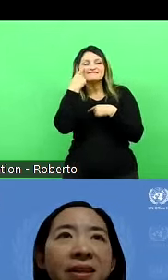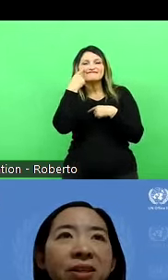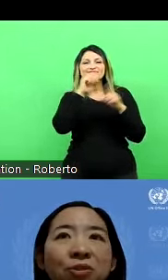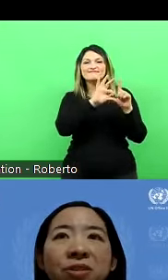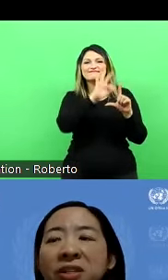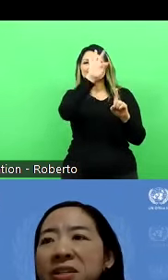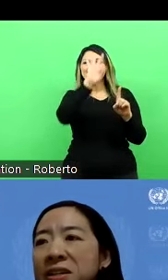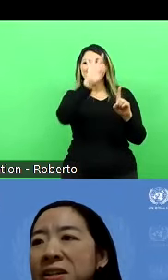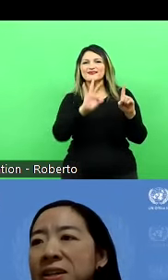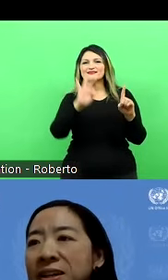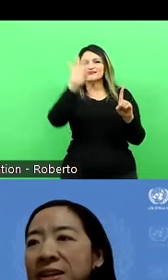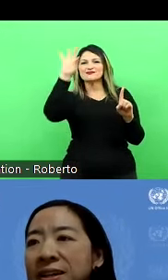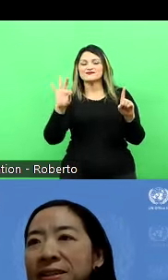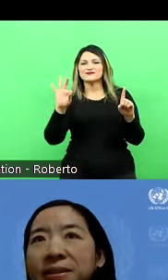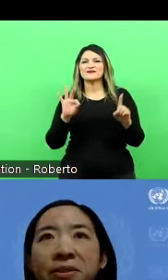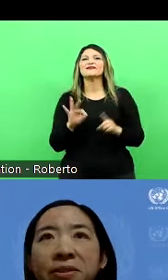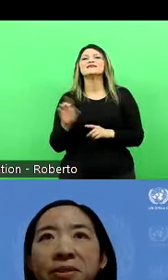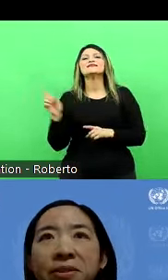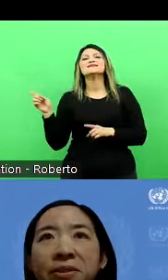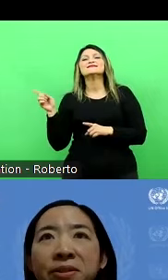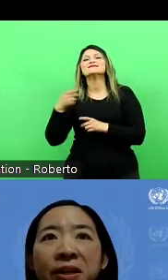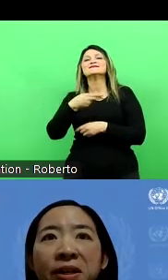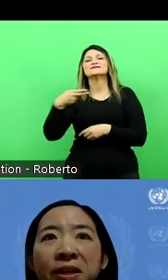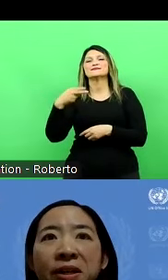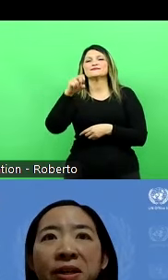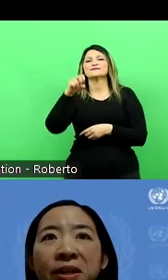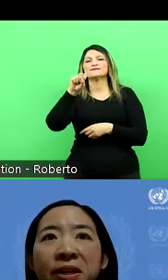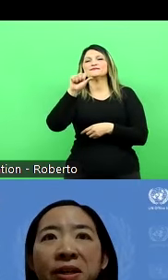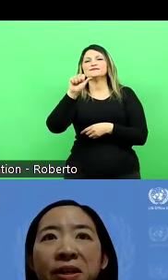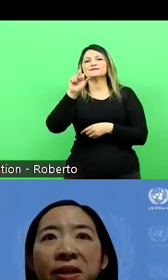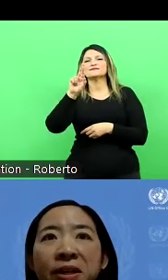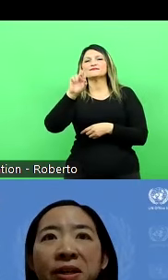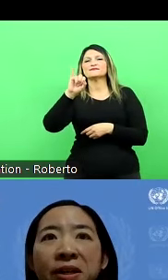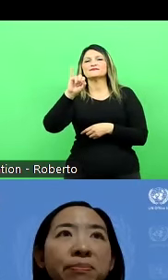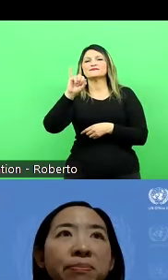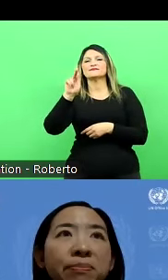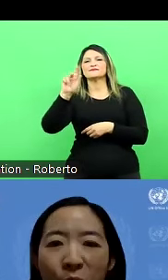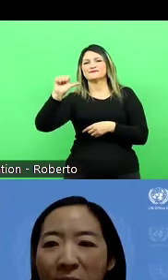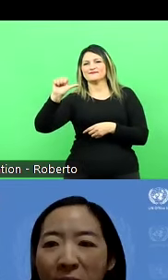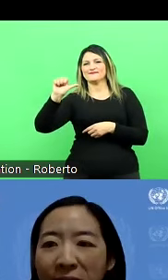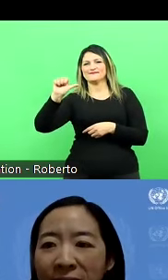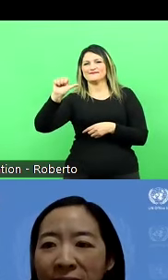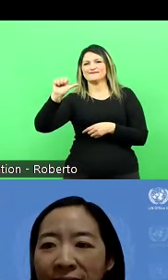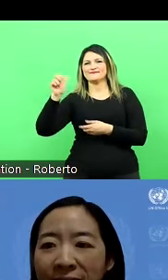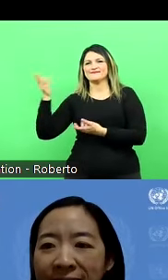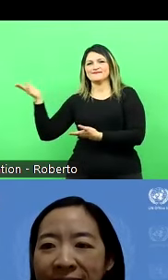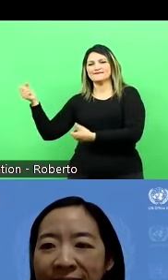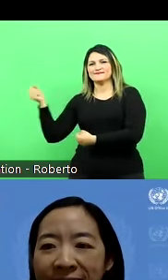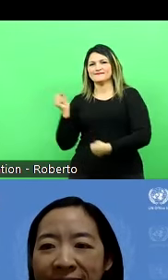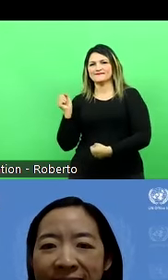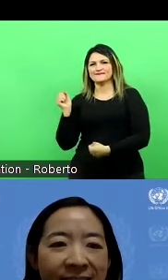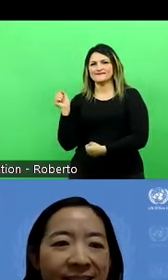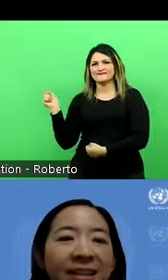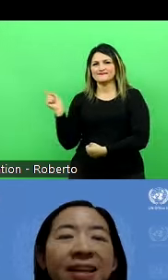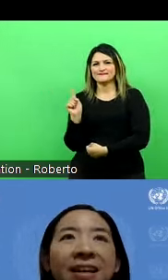Thank you, Sanjay. Let me try to put the presentation. I hope you can see the screen